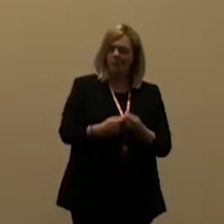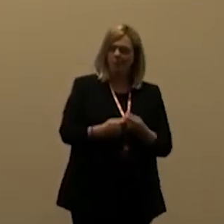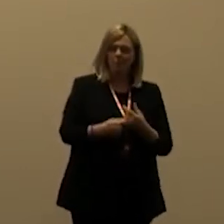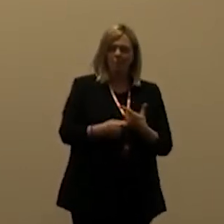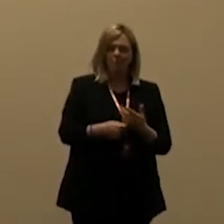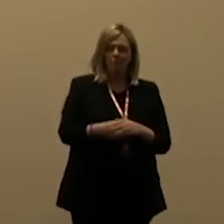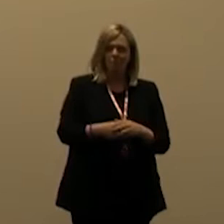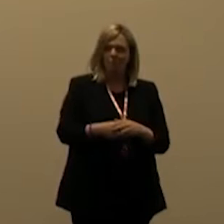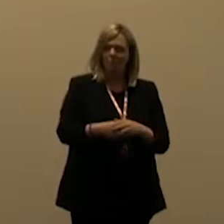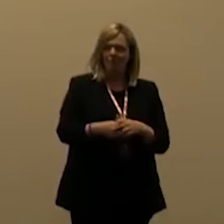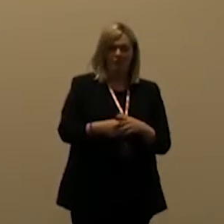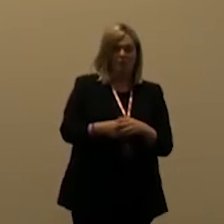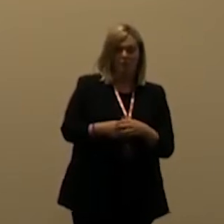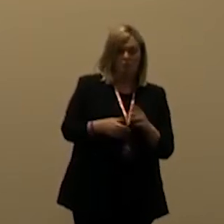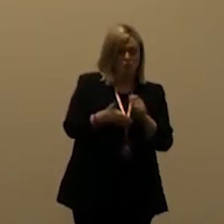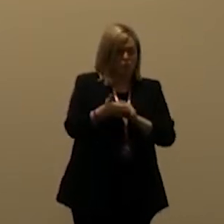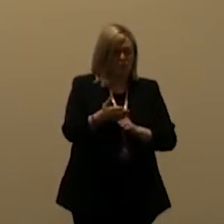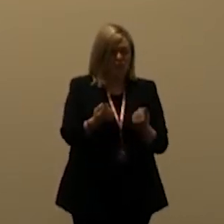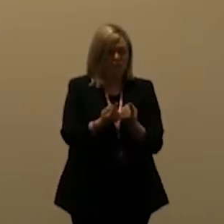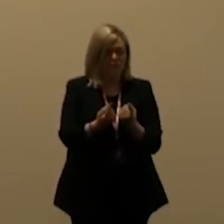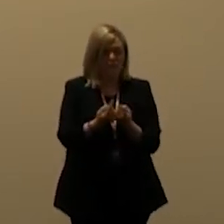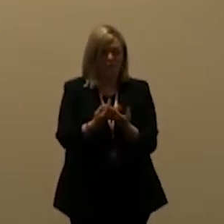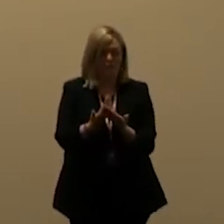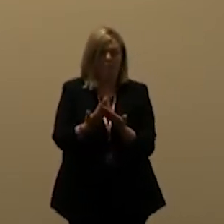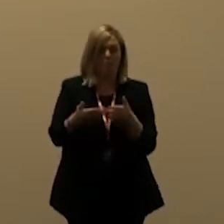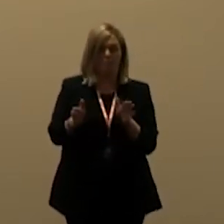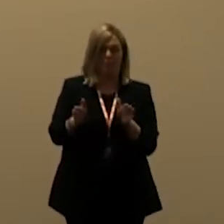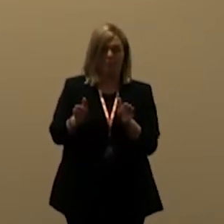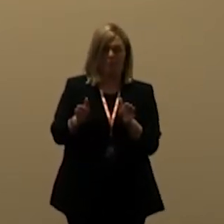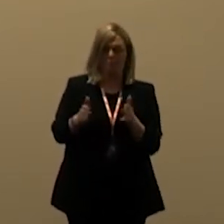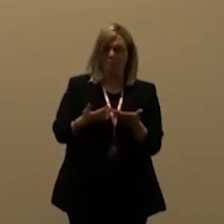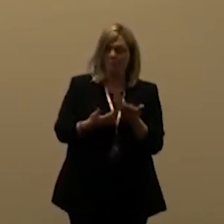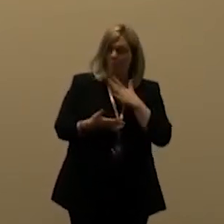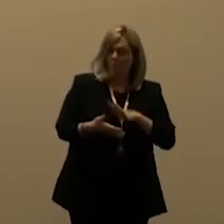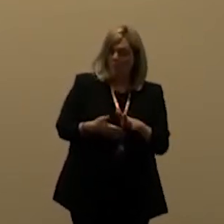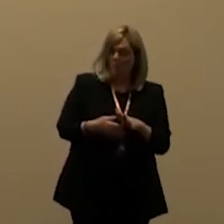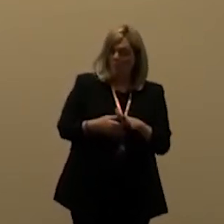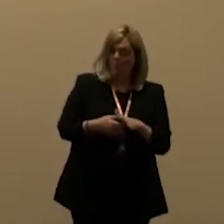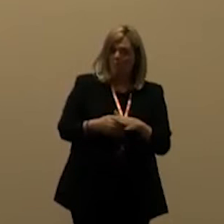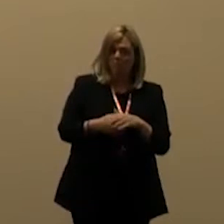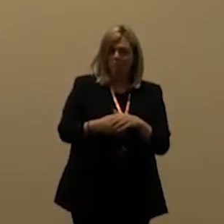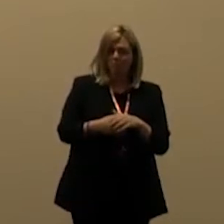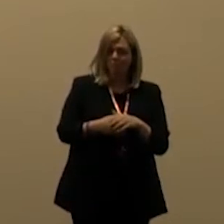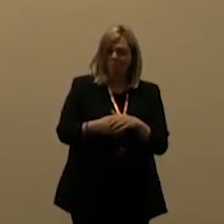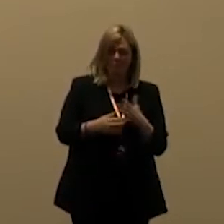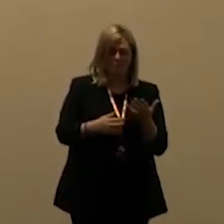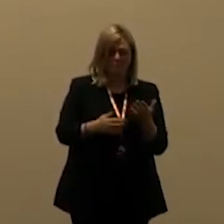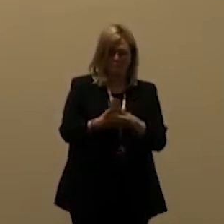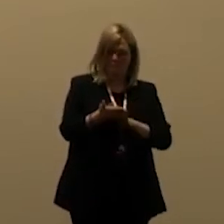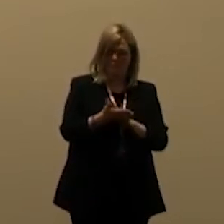write a dodgy first draft in public, and I got crowdsourced help in that document. I